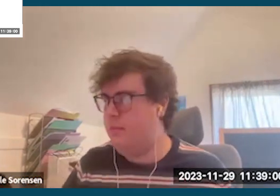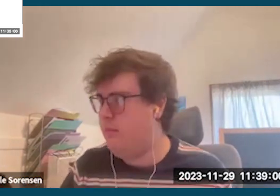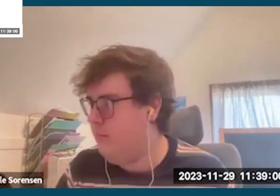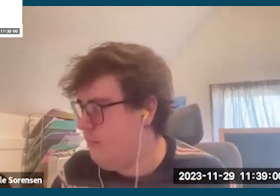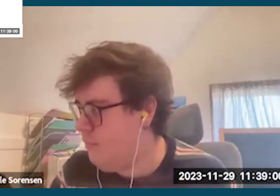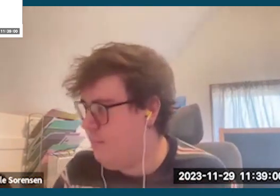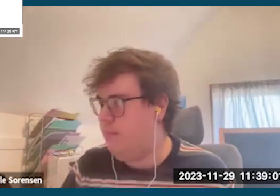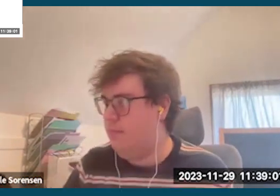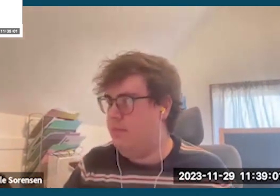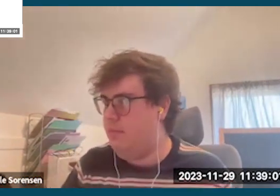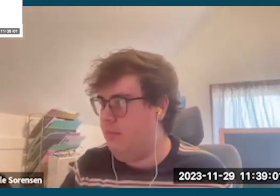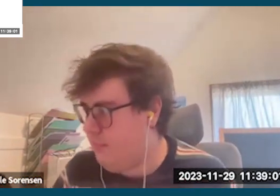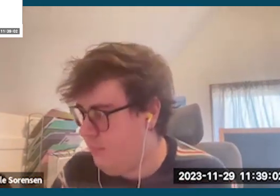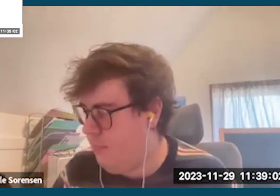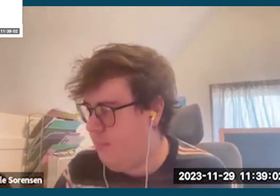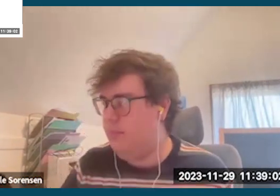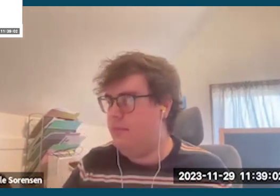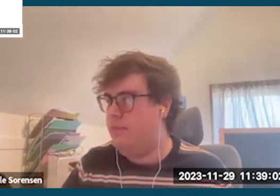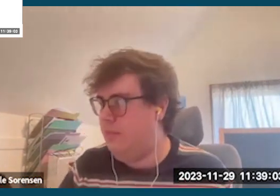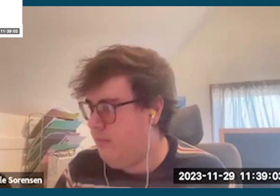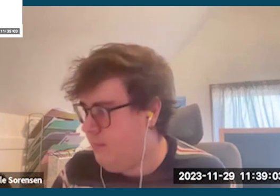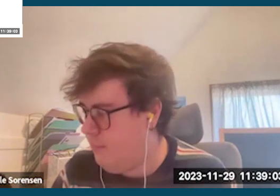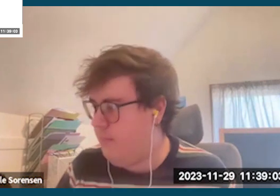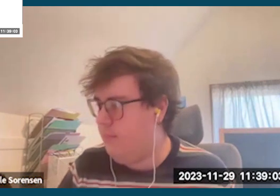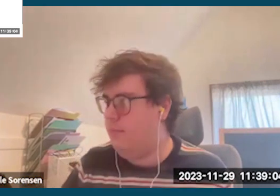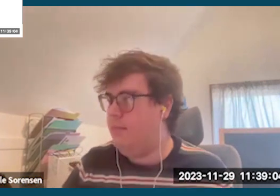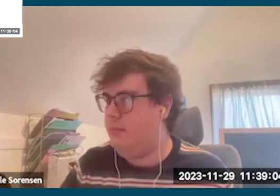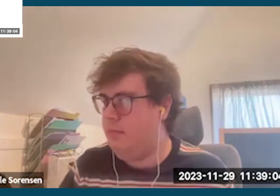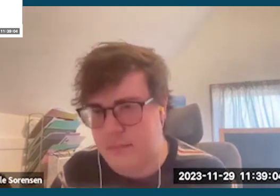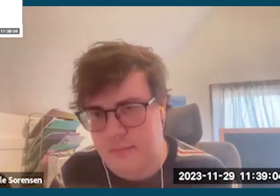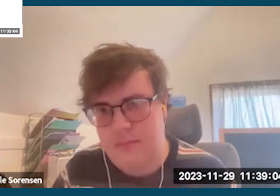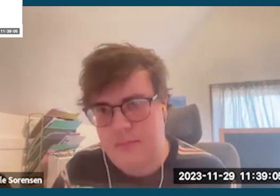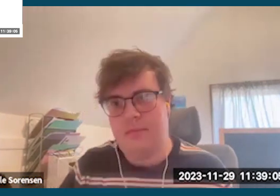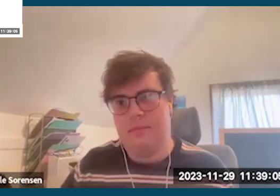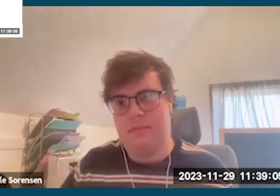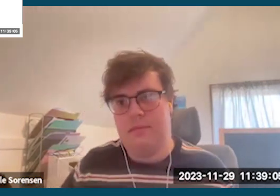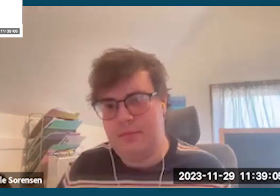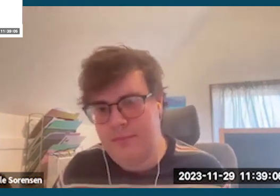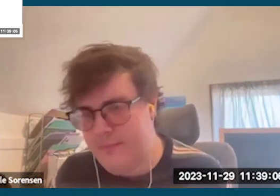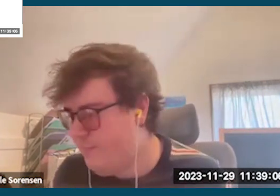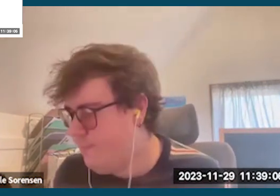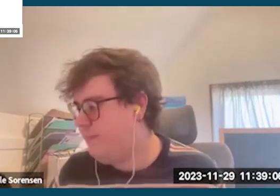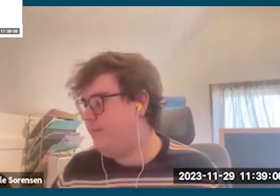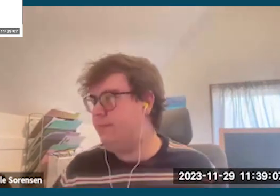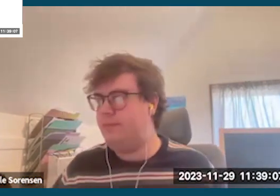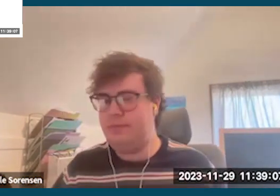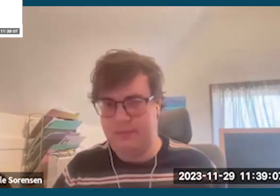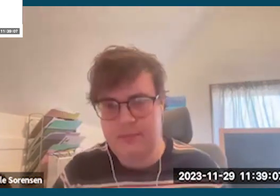a few times where this has prevented me from being able to attend telehealth appointments at all.